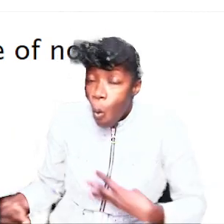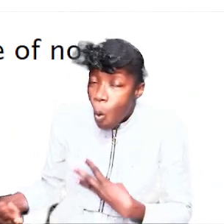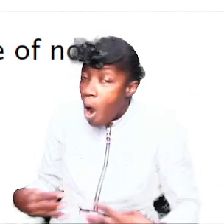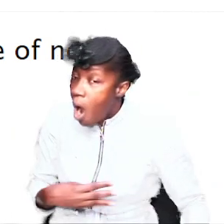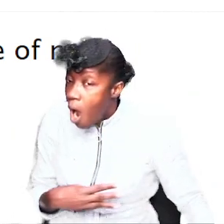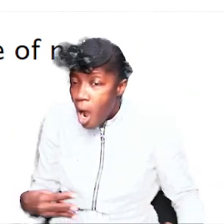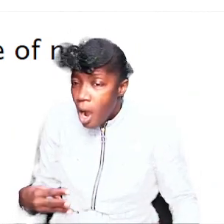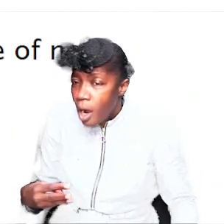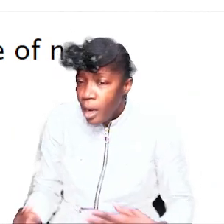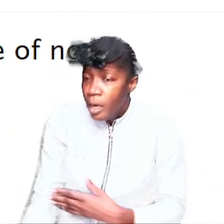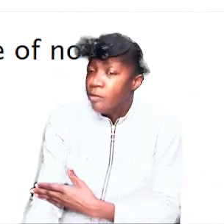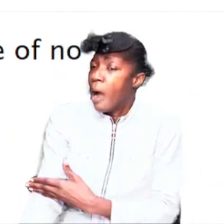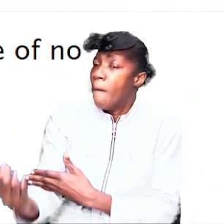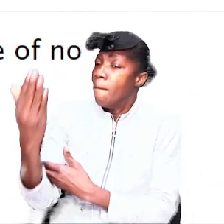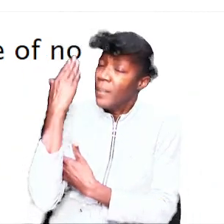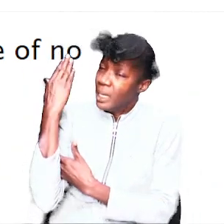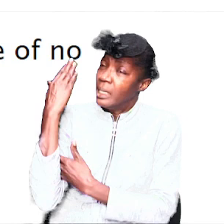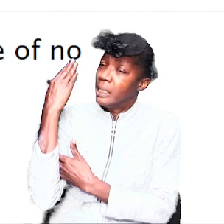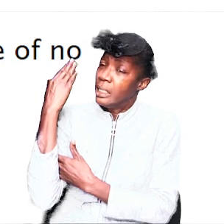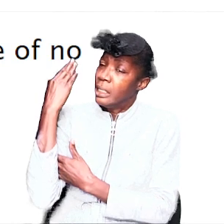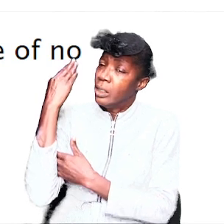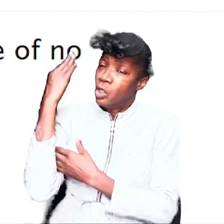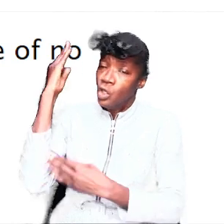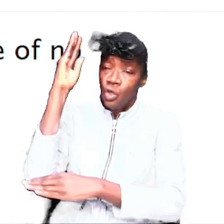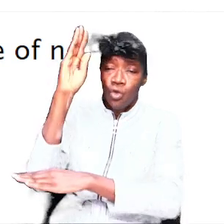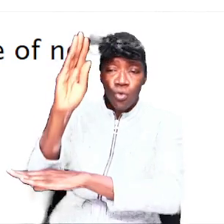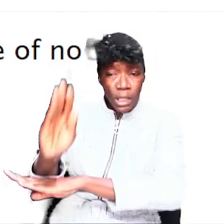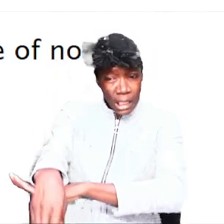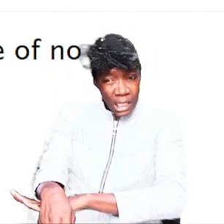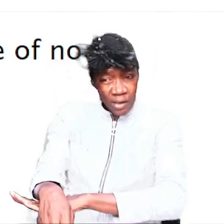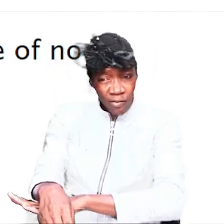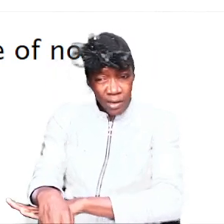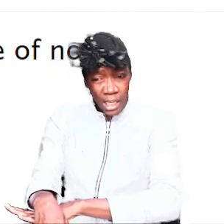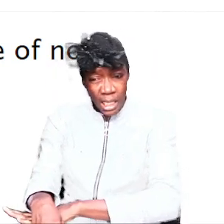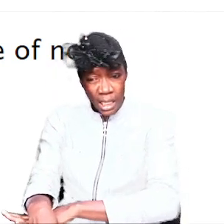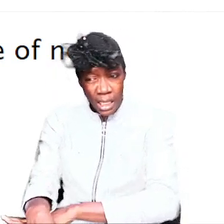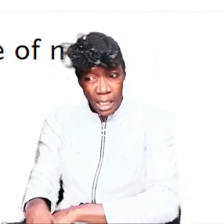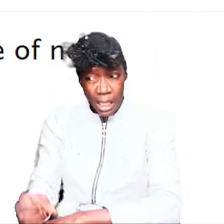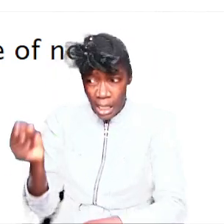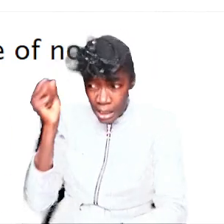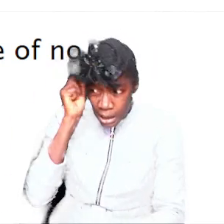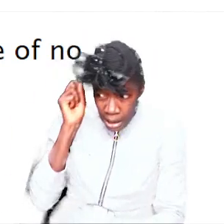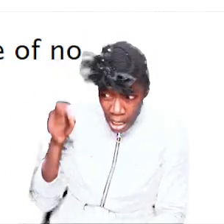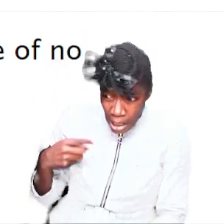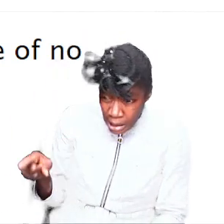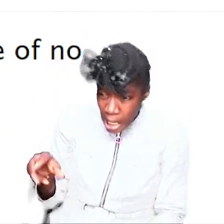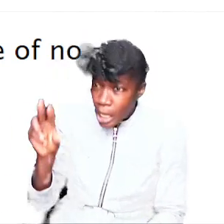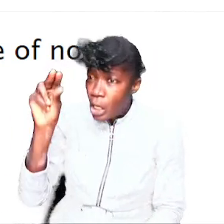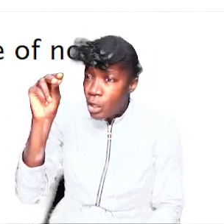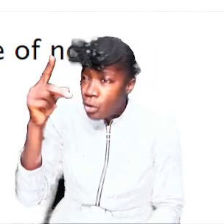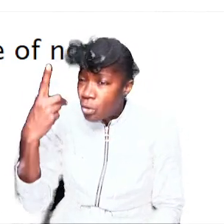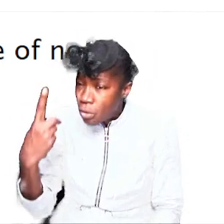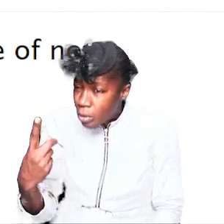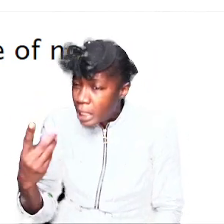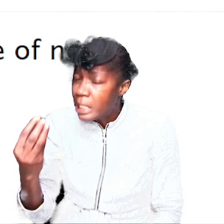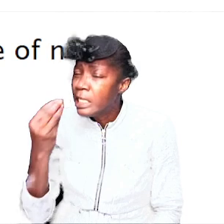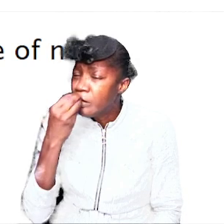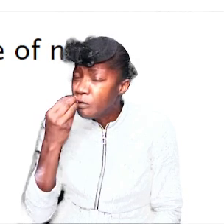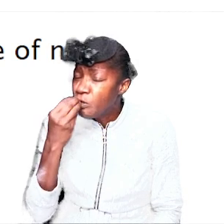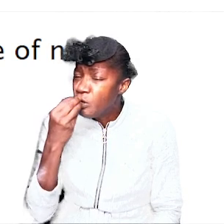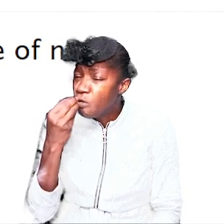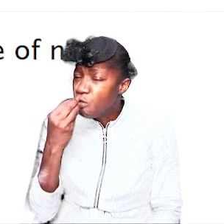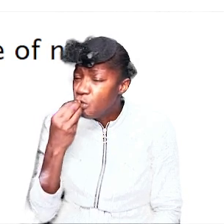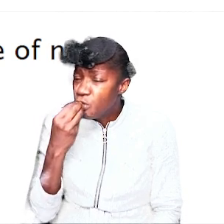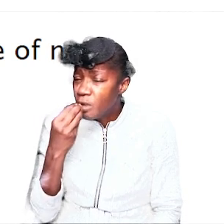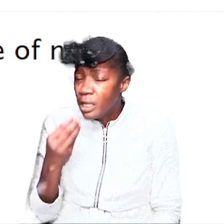from morning until evening, and Saul said, no one must eat any food until I